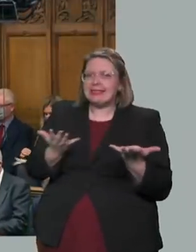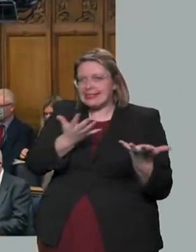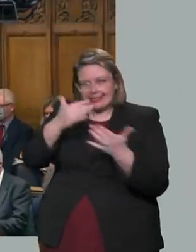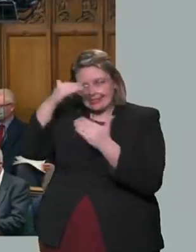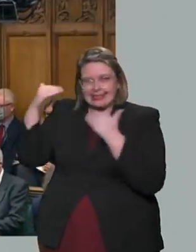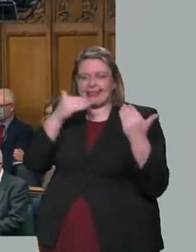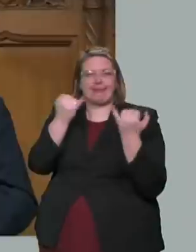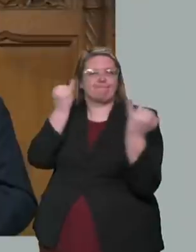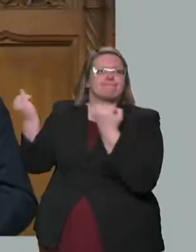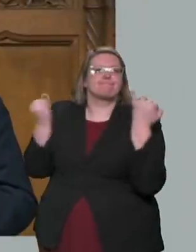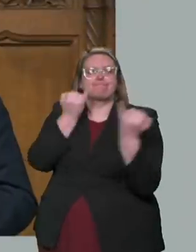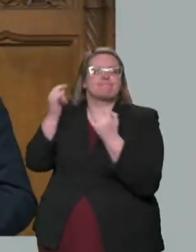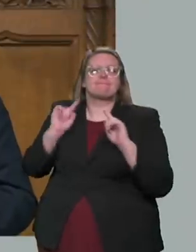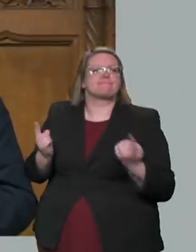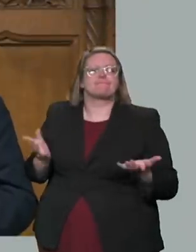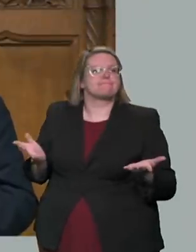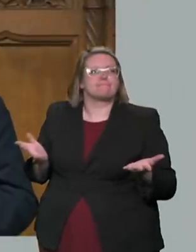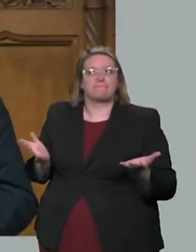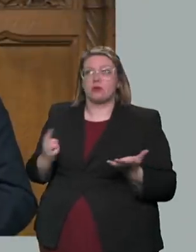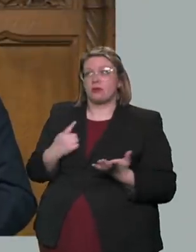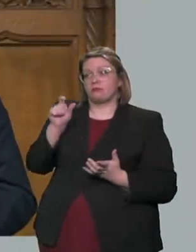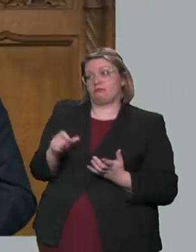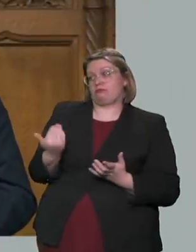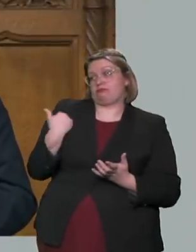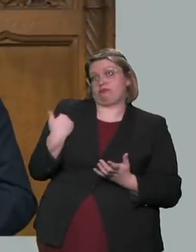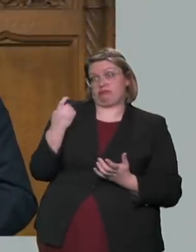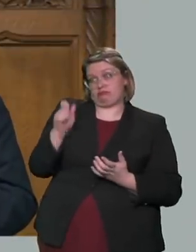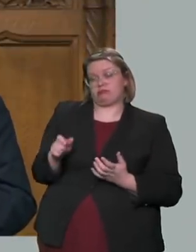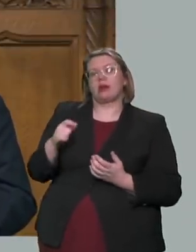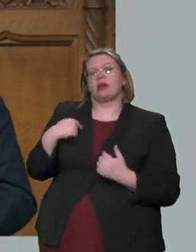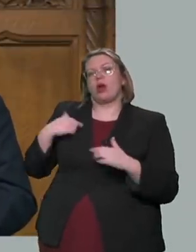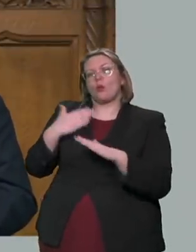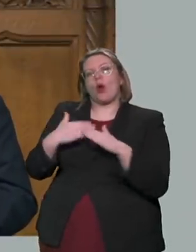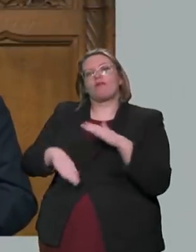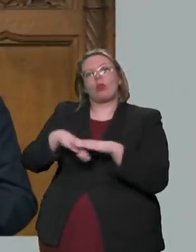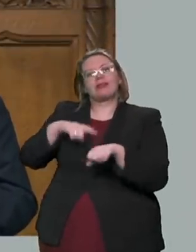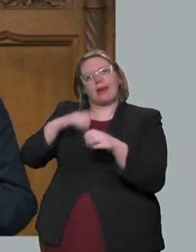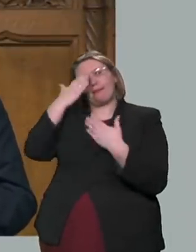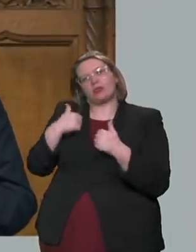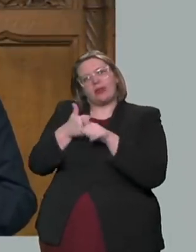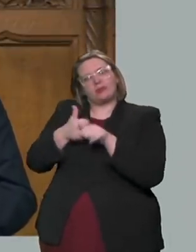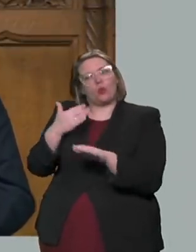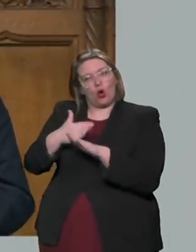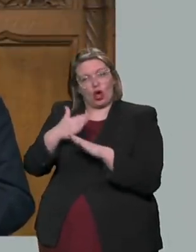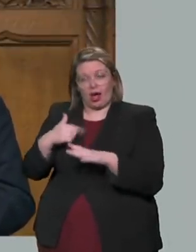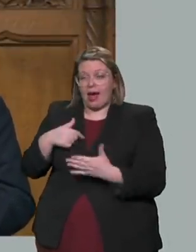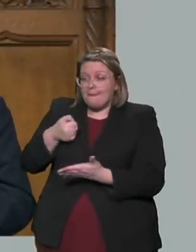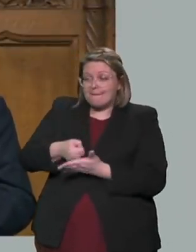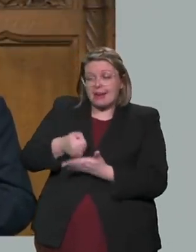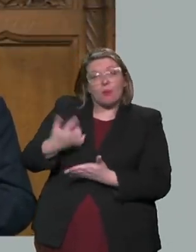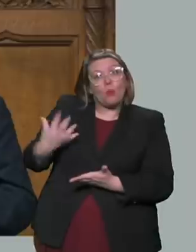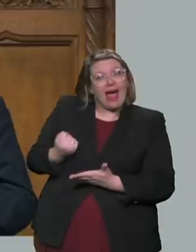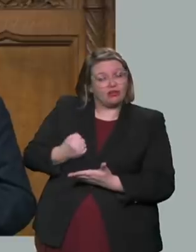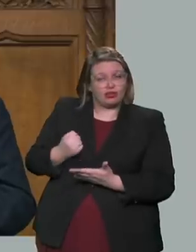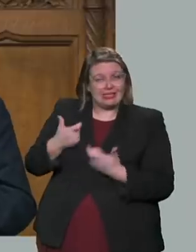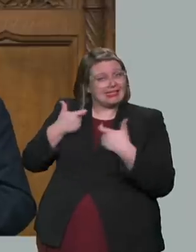one constituent contacted me and said, "I work full-time as a mental health support worker. I'm on minimum wage and can barely afford the reduced NHS dental